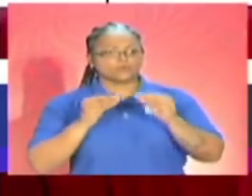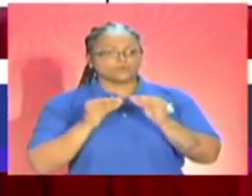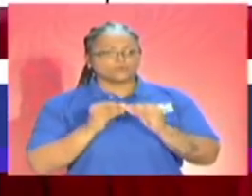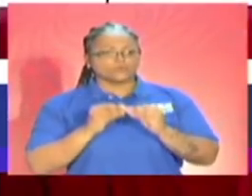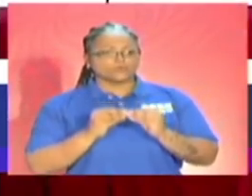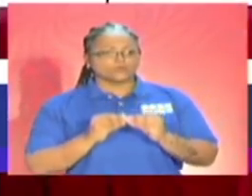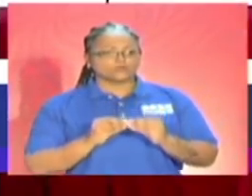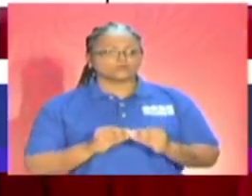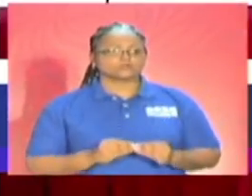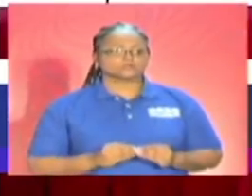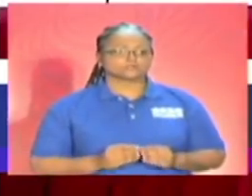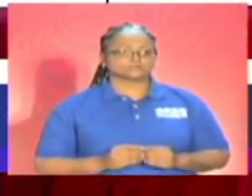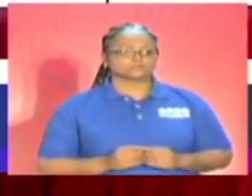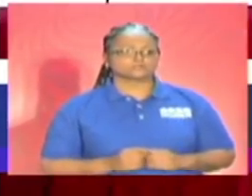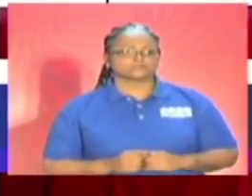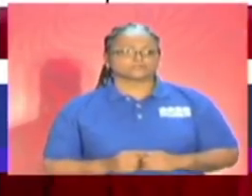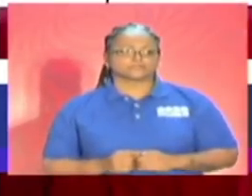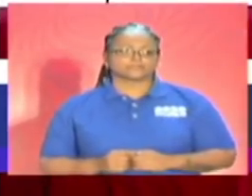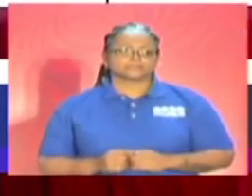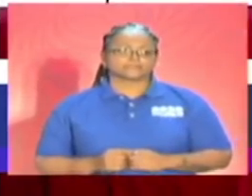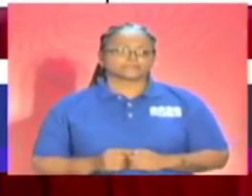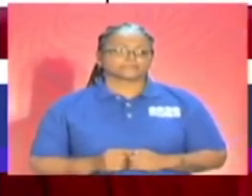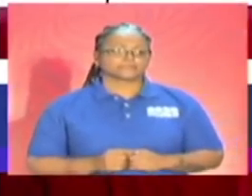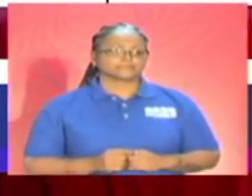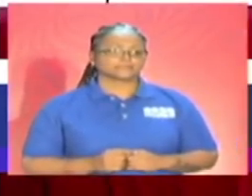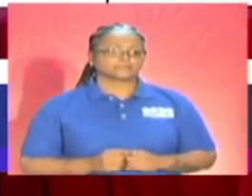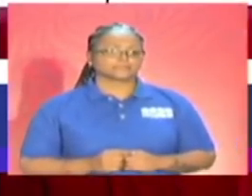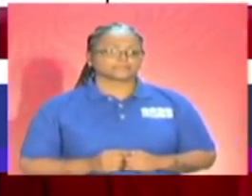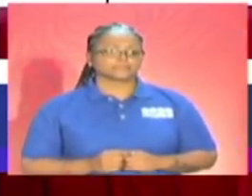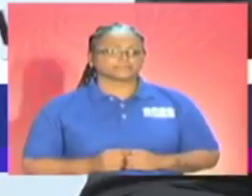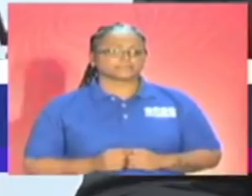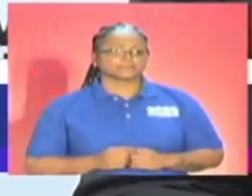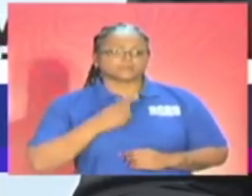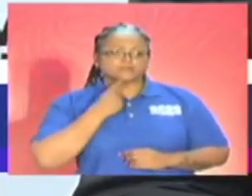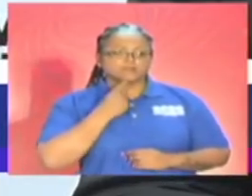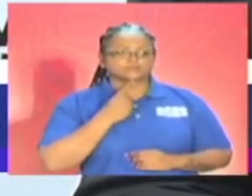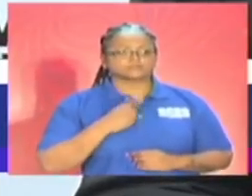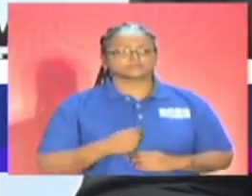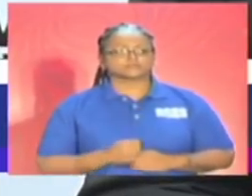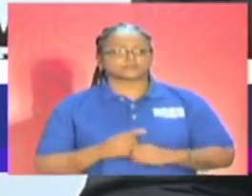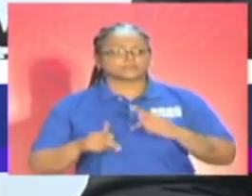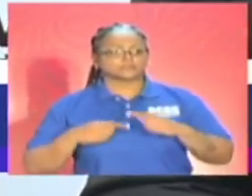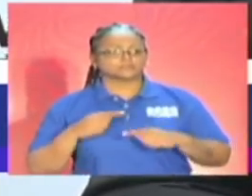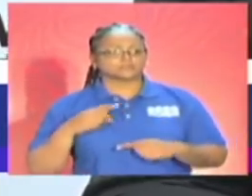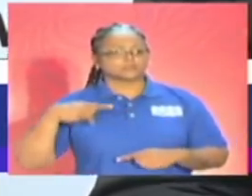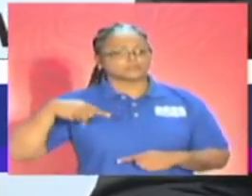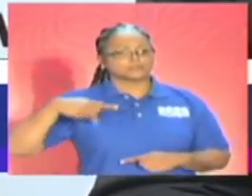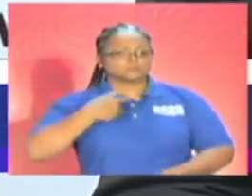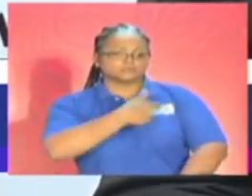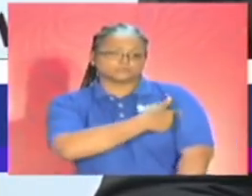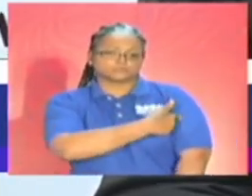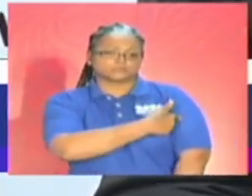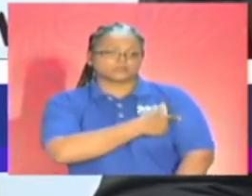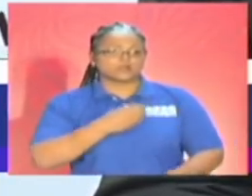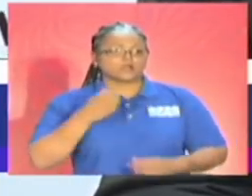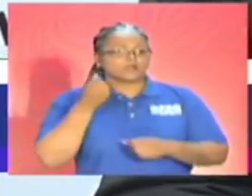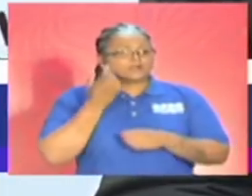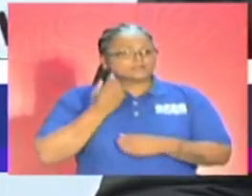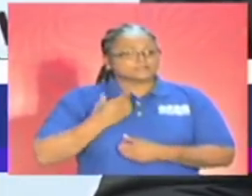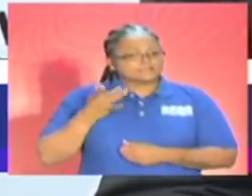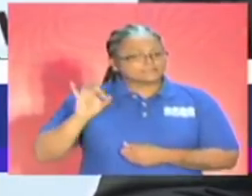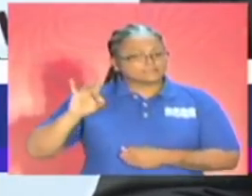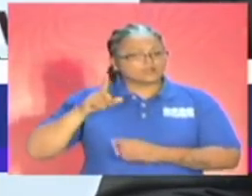to share some data, I think Priya touched on the Pfizer. For 12 to 18, as of last night, we are at